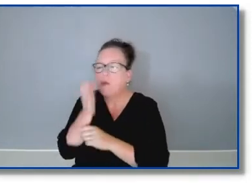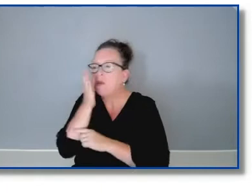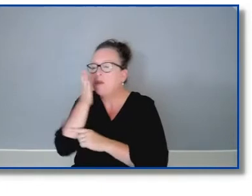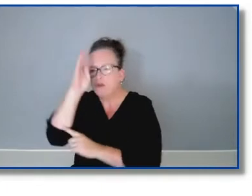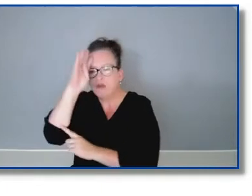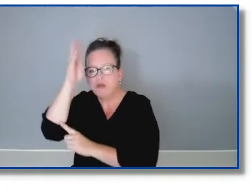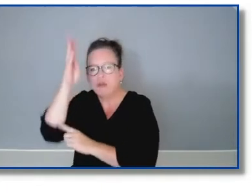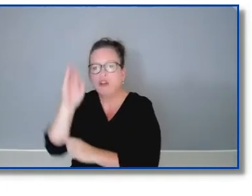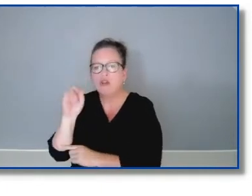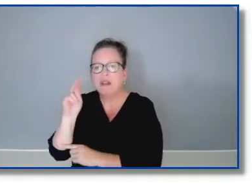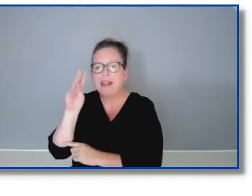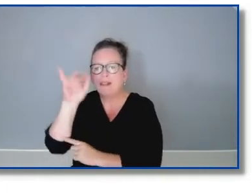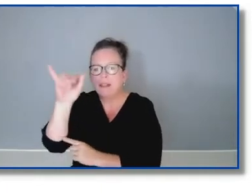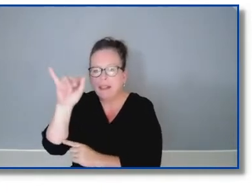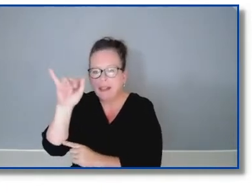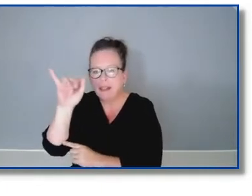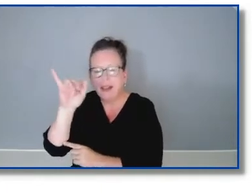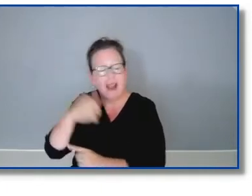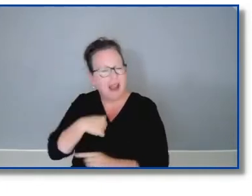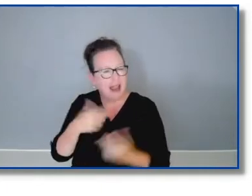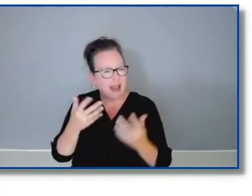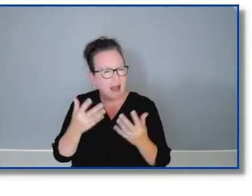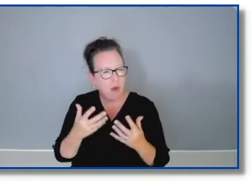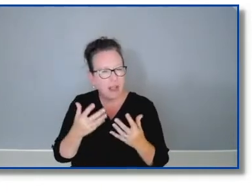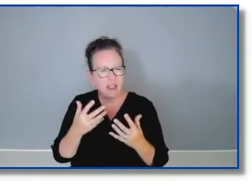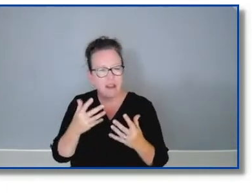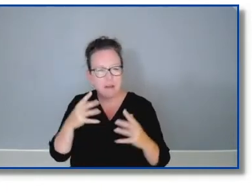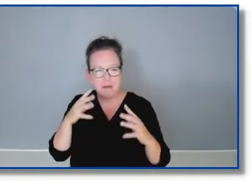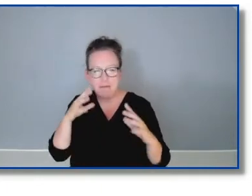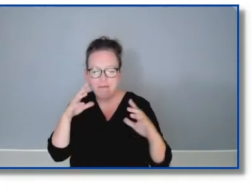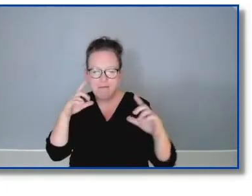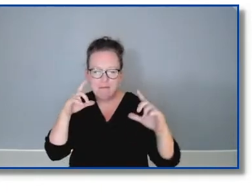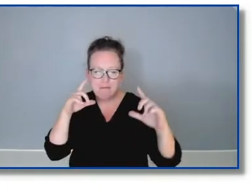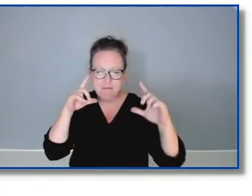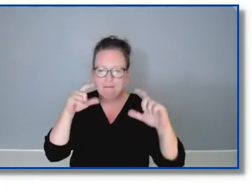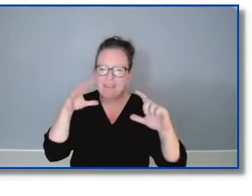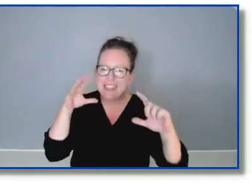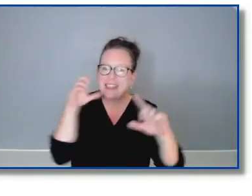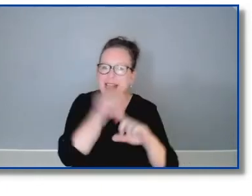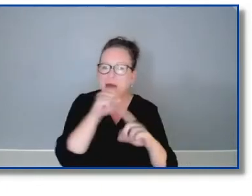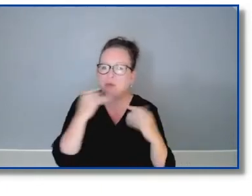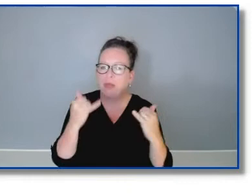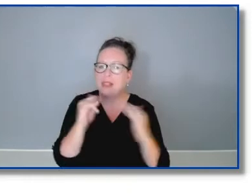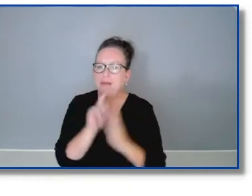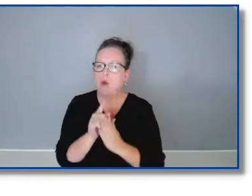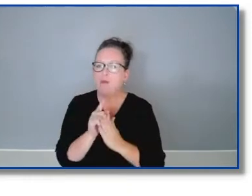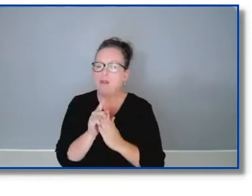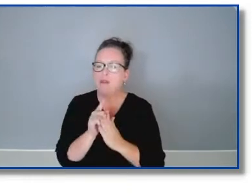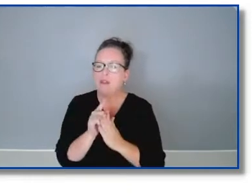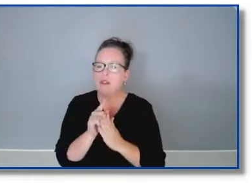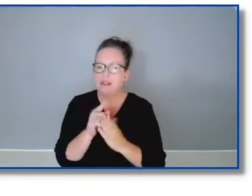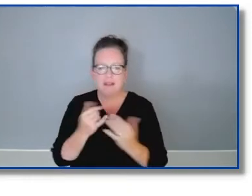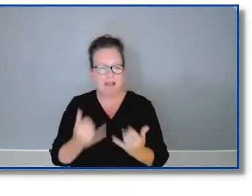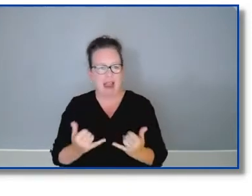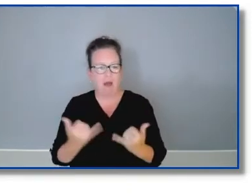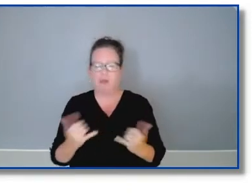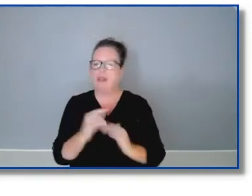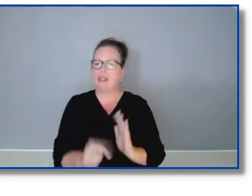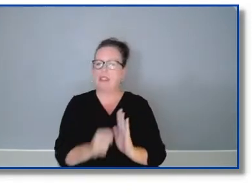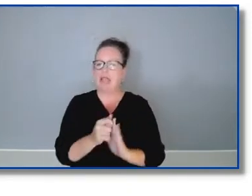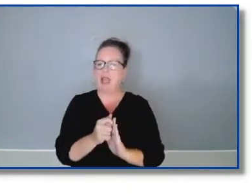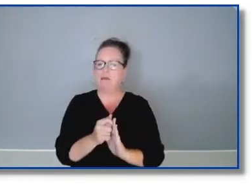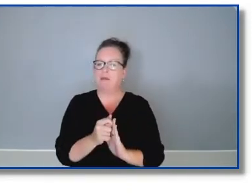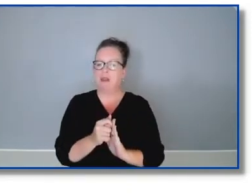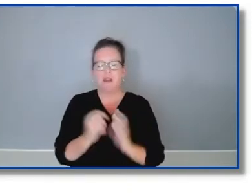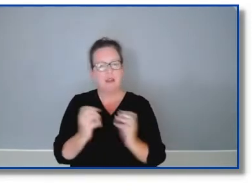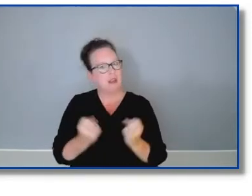and I wanted to capture this moment in which we are presently now, where a lot of transformations